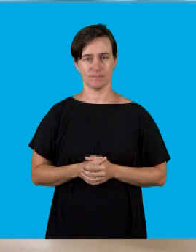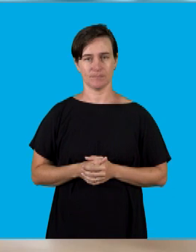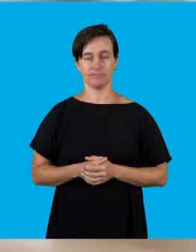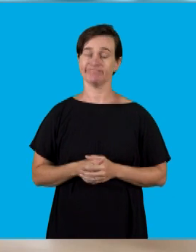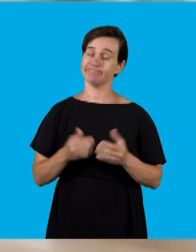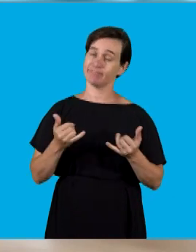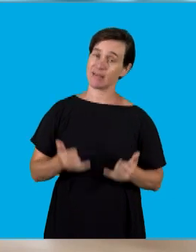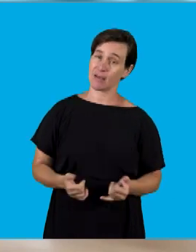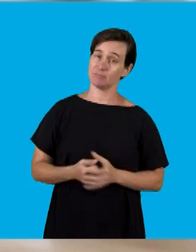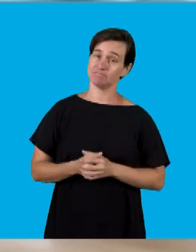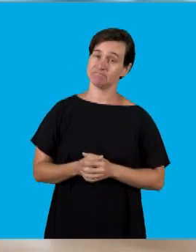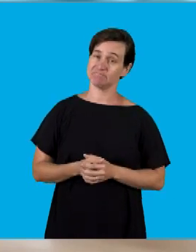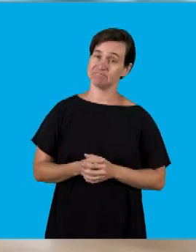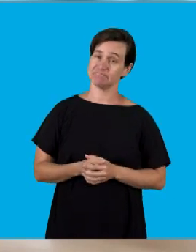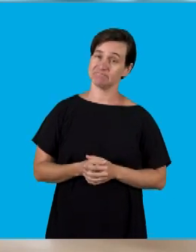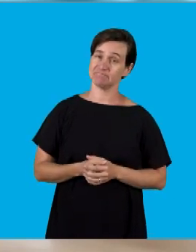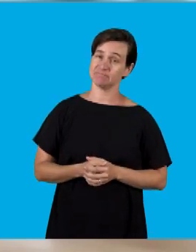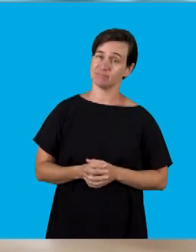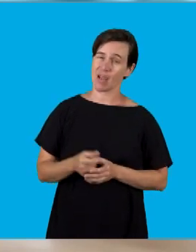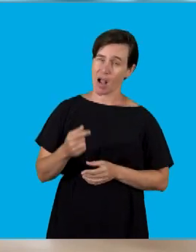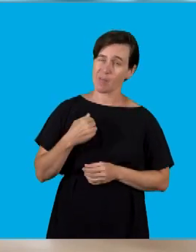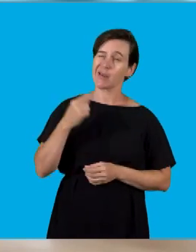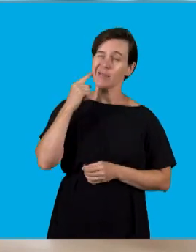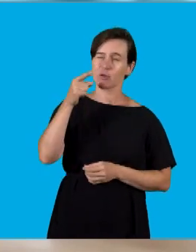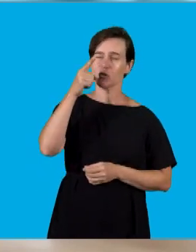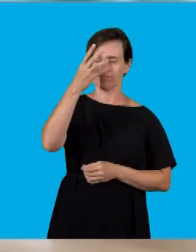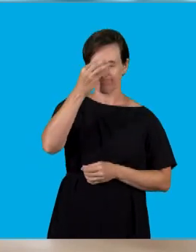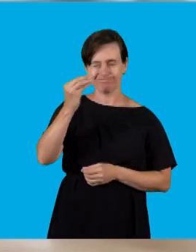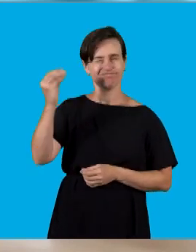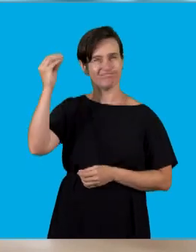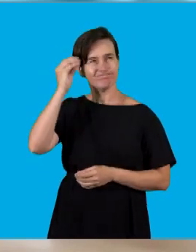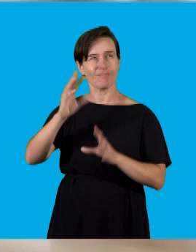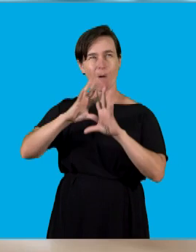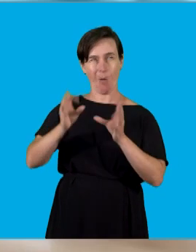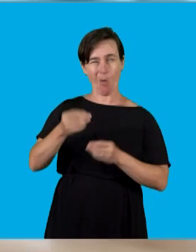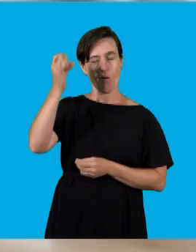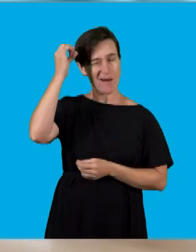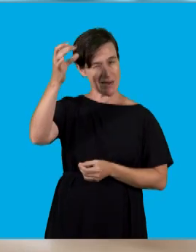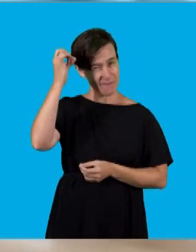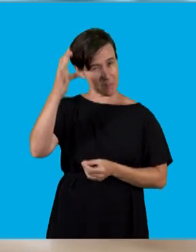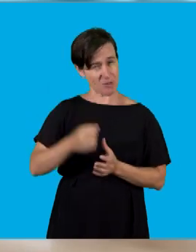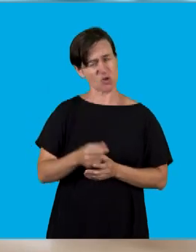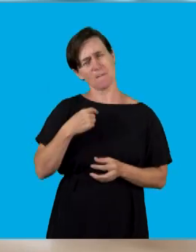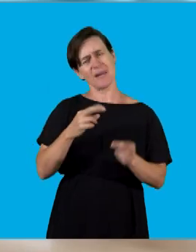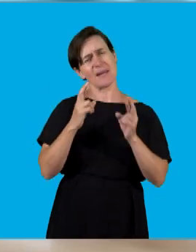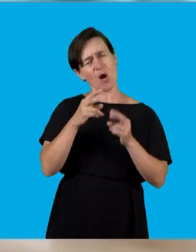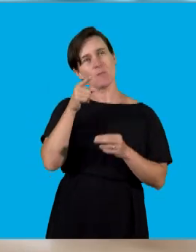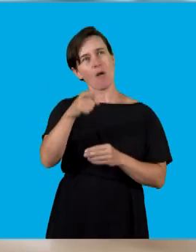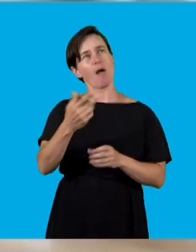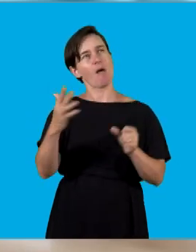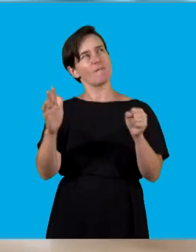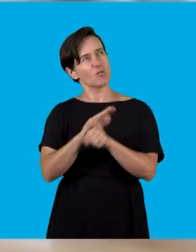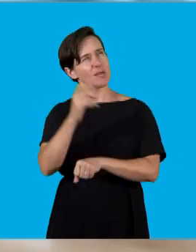Now, grade 11s, I am sure that you have internalized this information, and I am hoping that it is making you